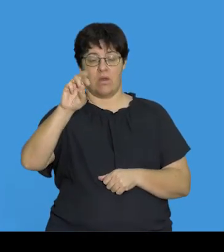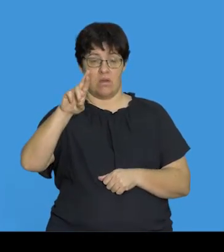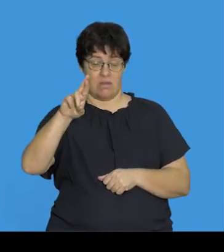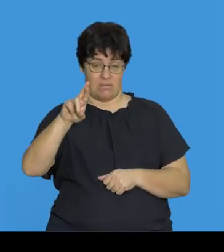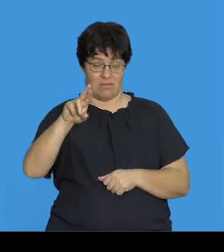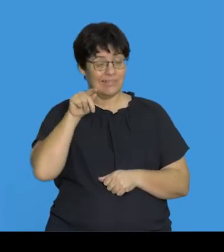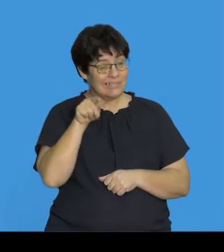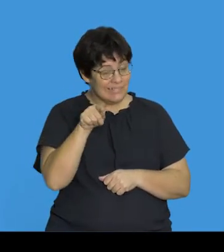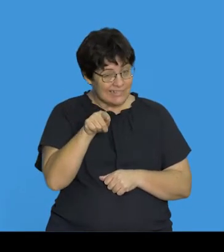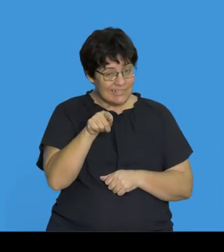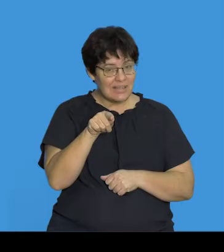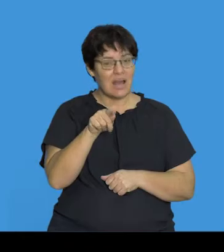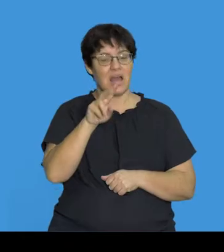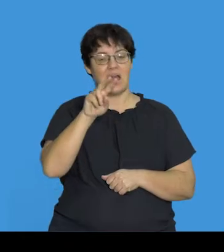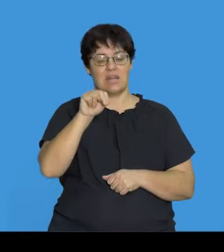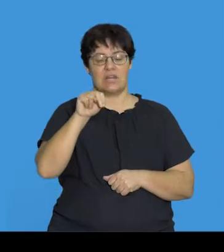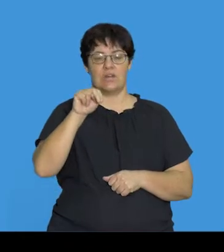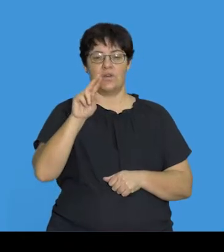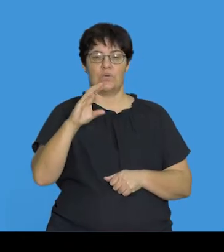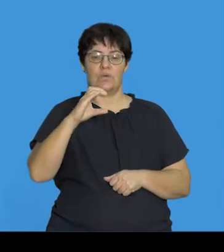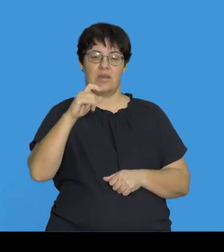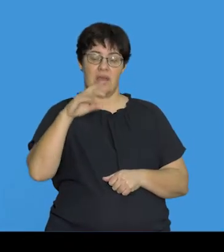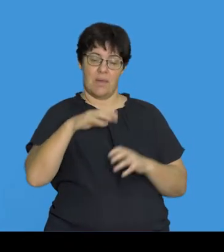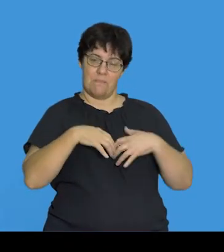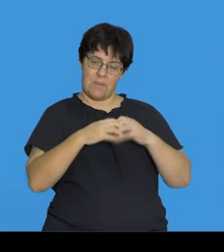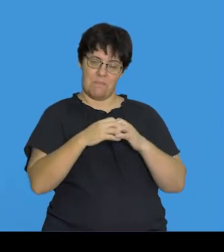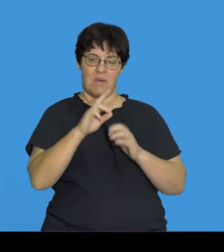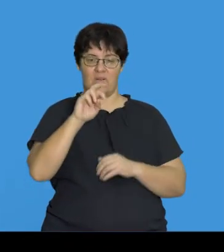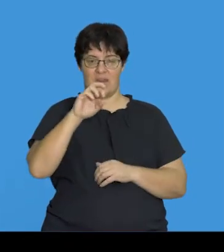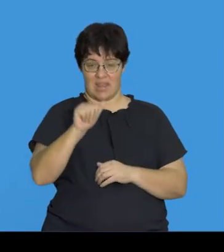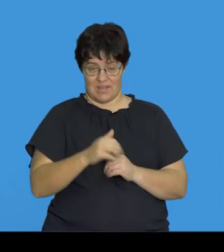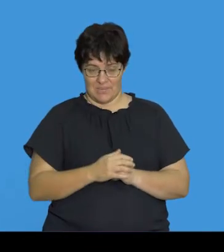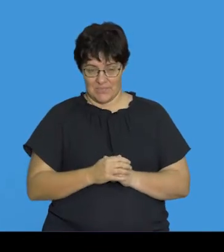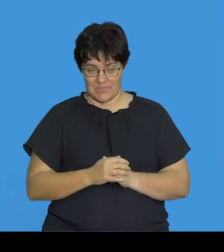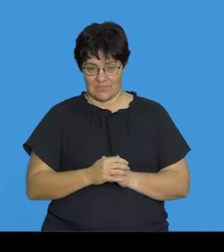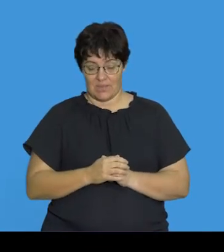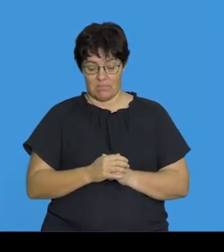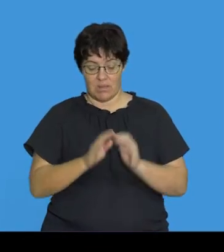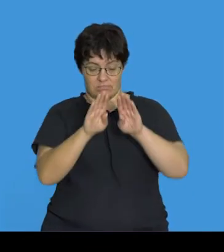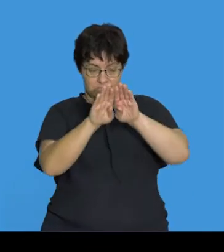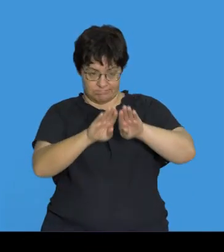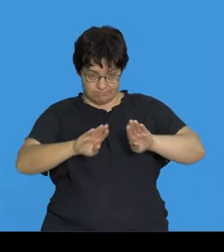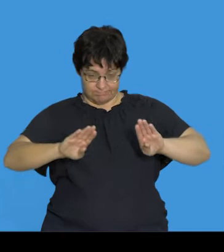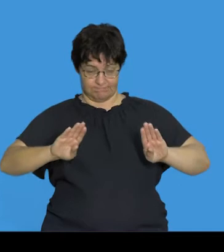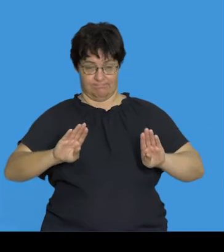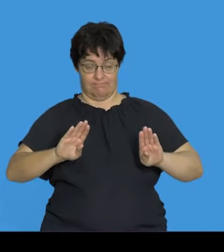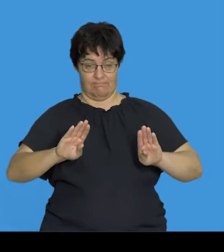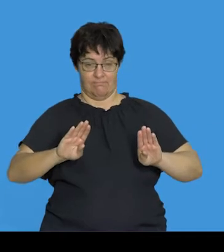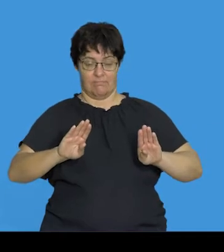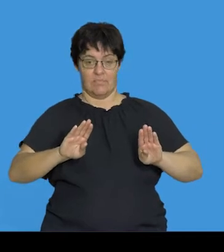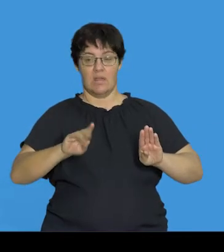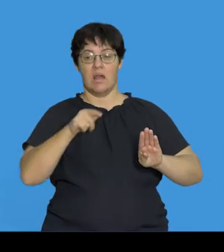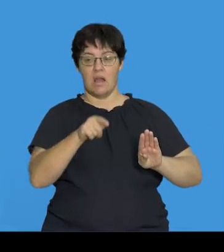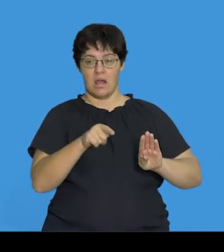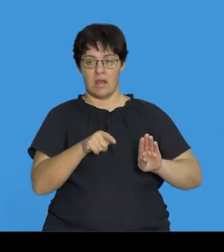the monomers are the nucleotides that make up RNA. So as the strands separate, we find that